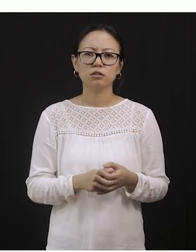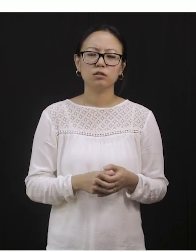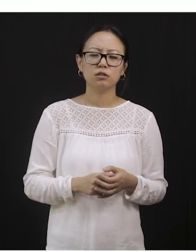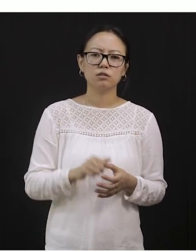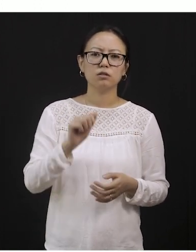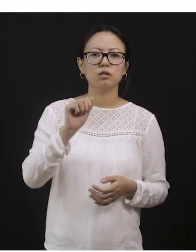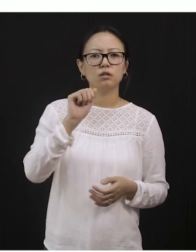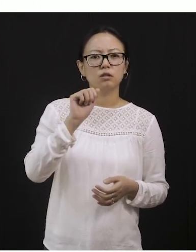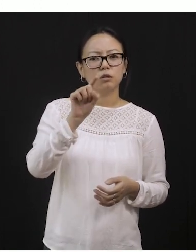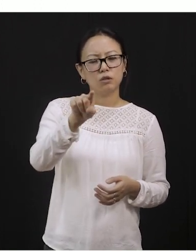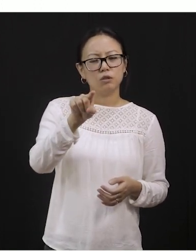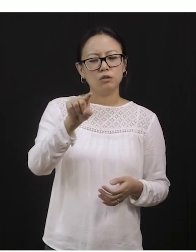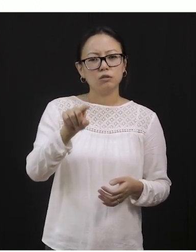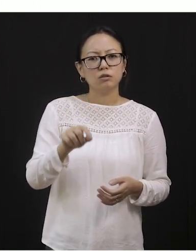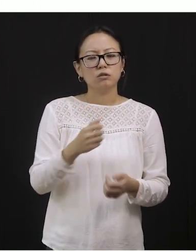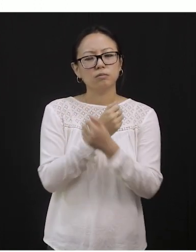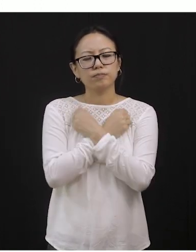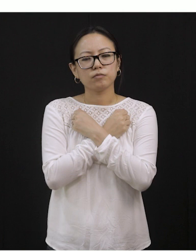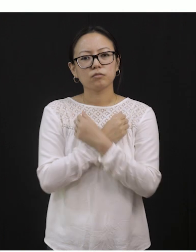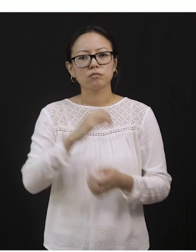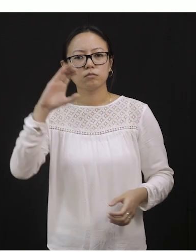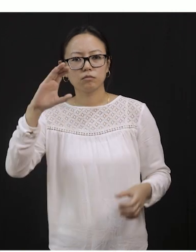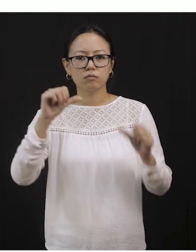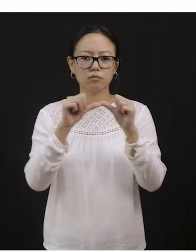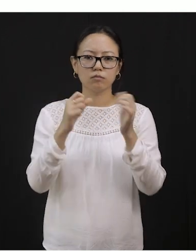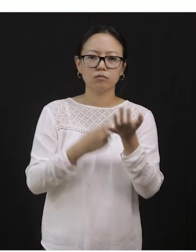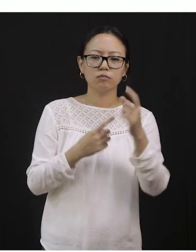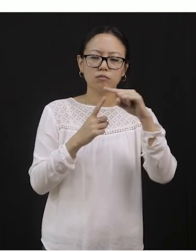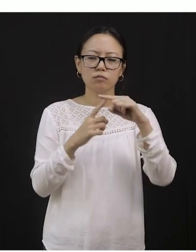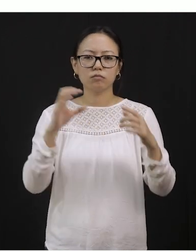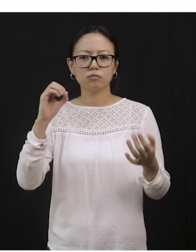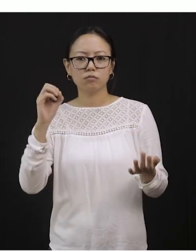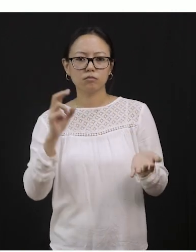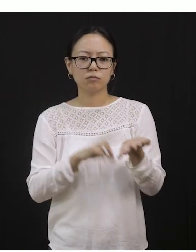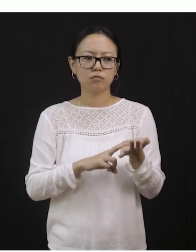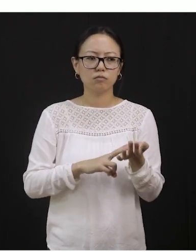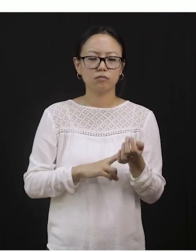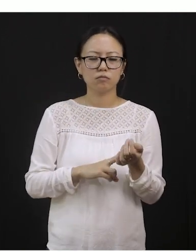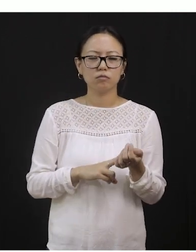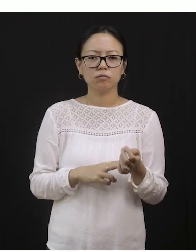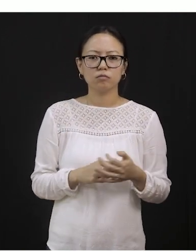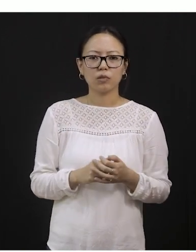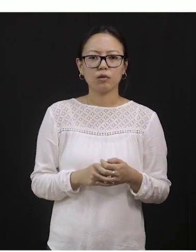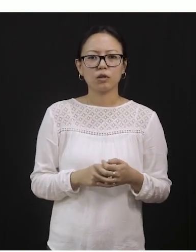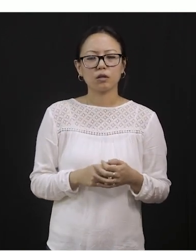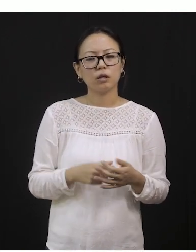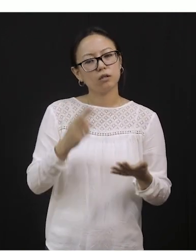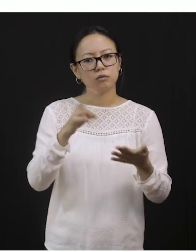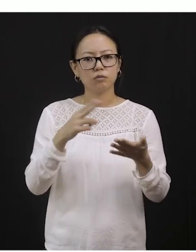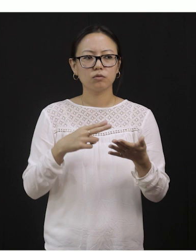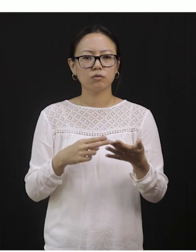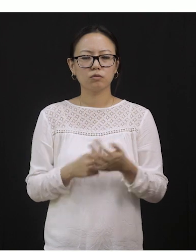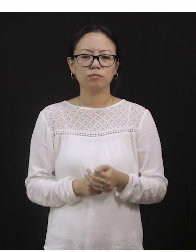character, which those cartoon characters may not be here in the presentation. However, you can